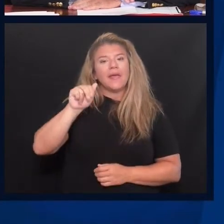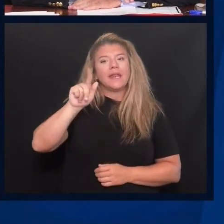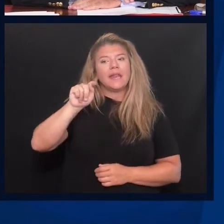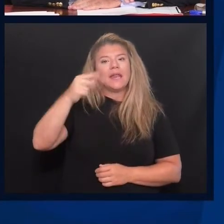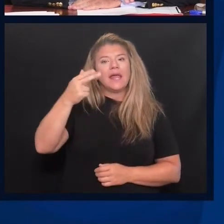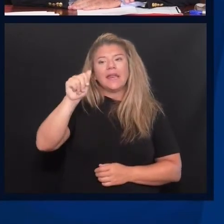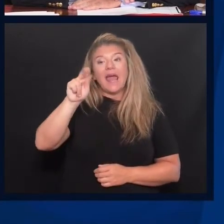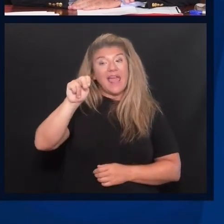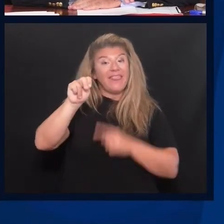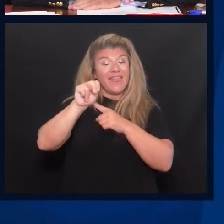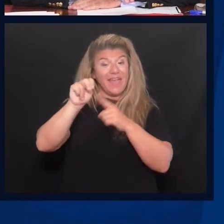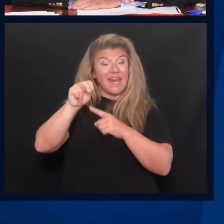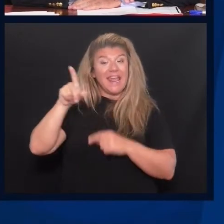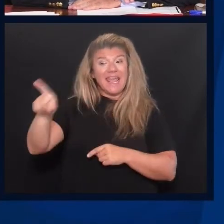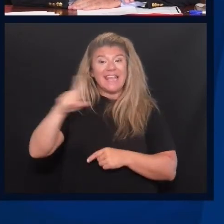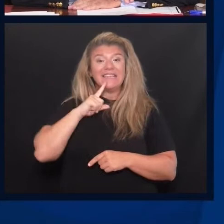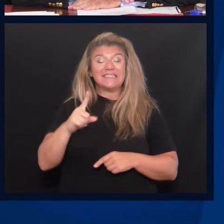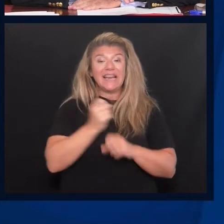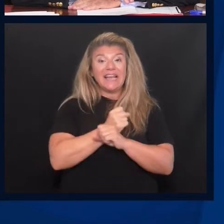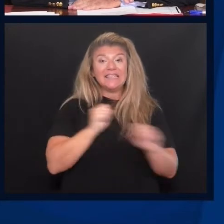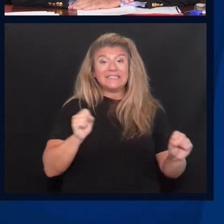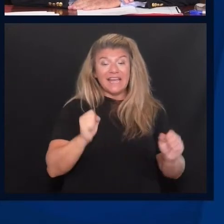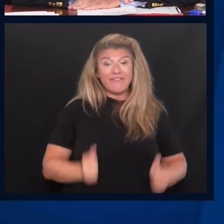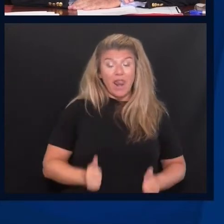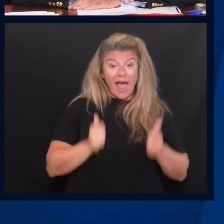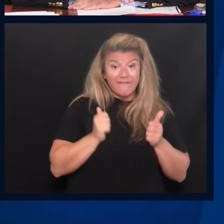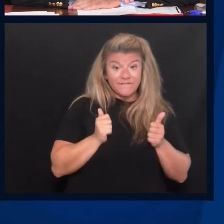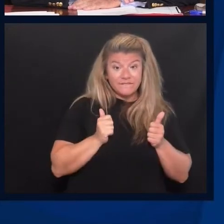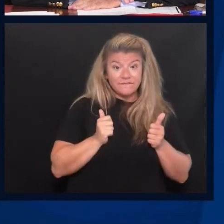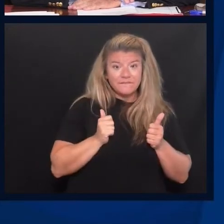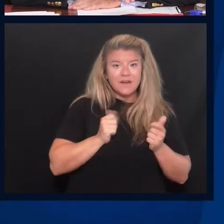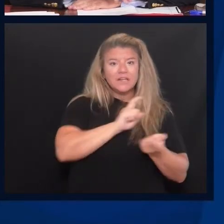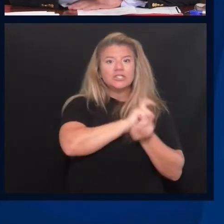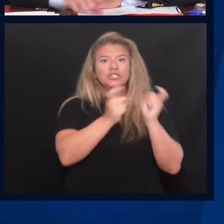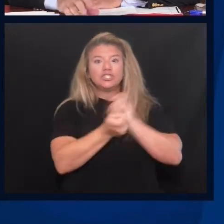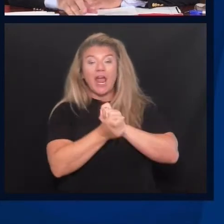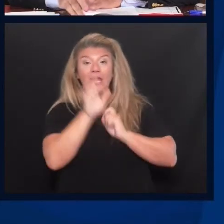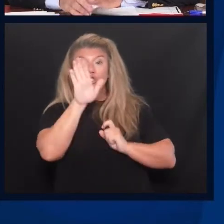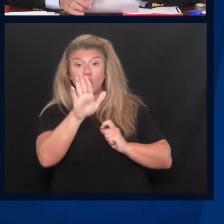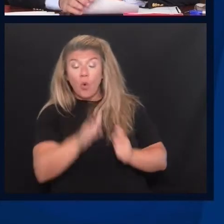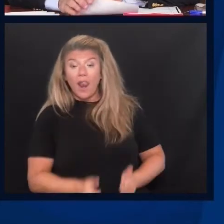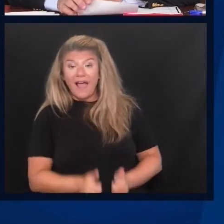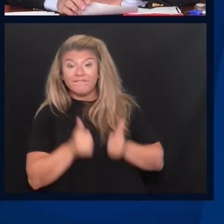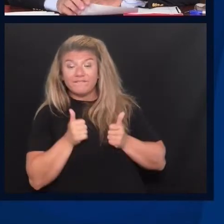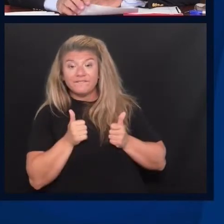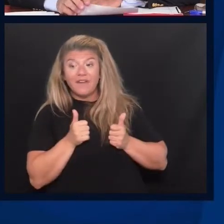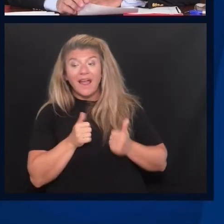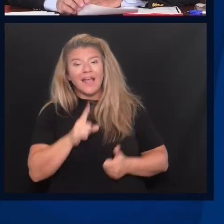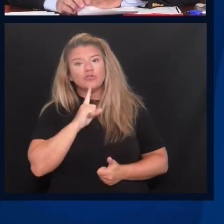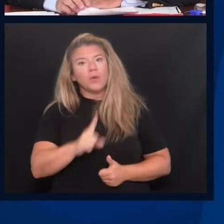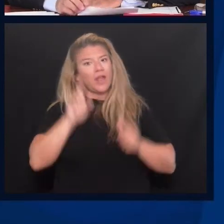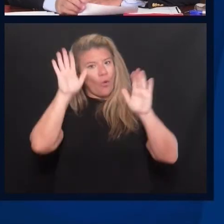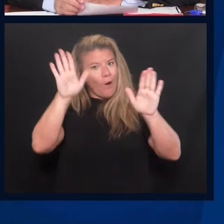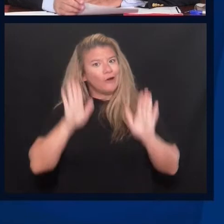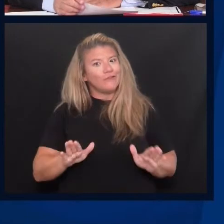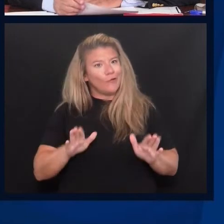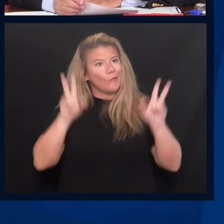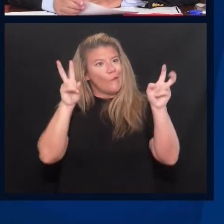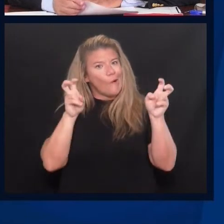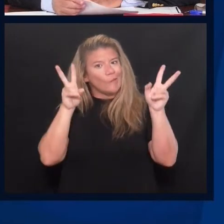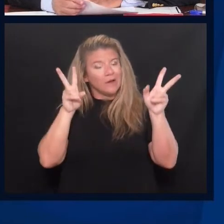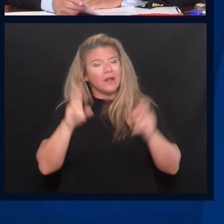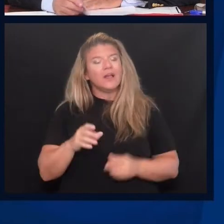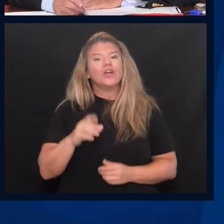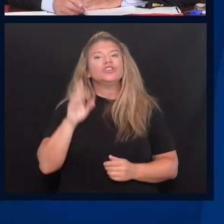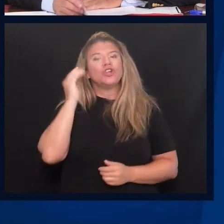incredible saying, save a life, change your life. It's a really wonderful, wonderful saying. So